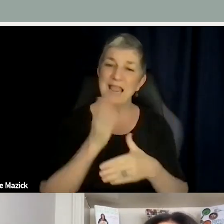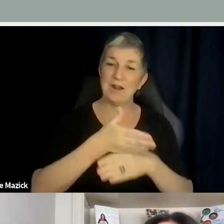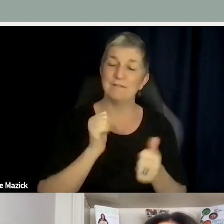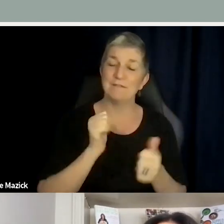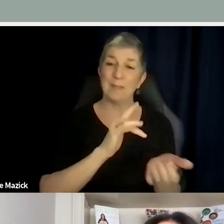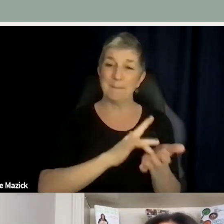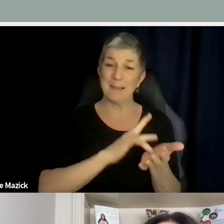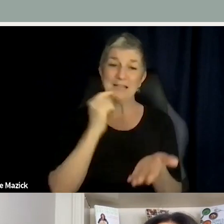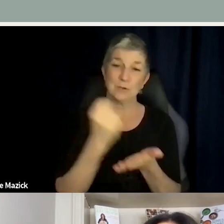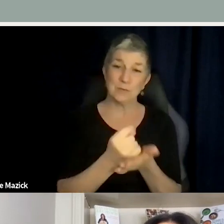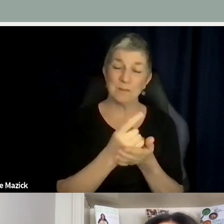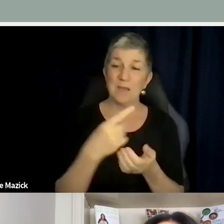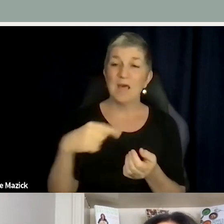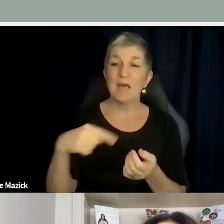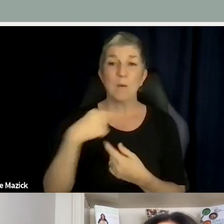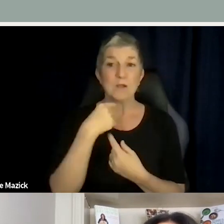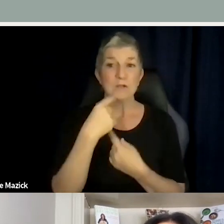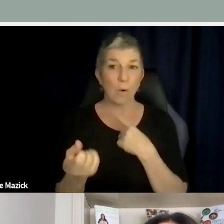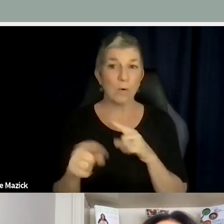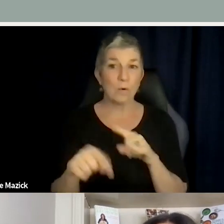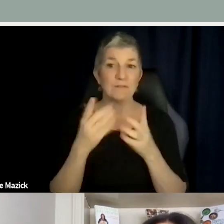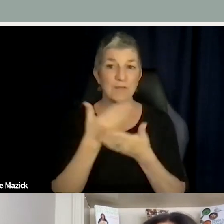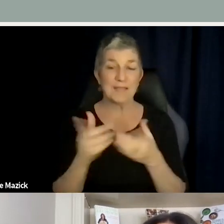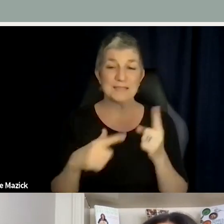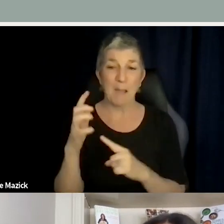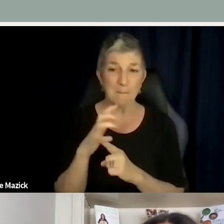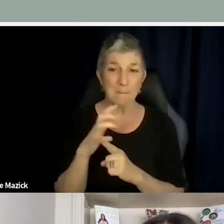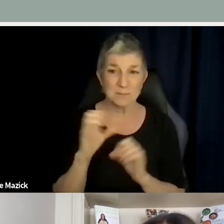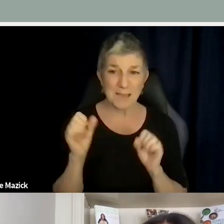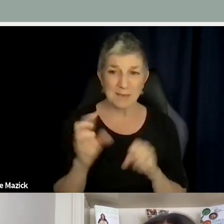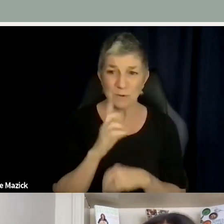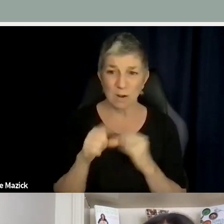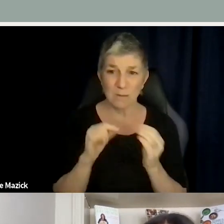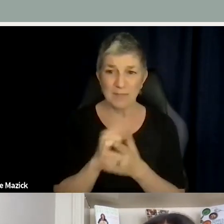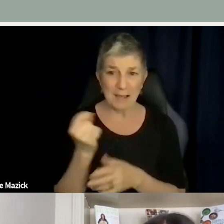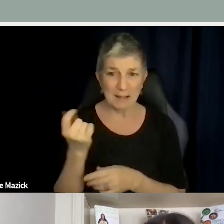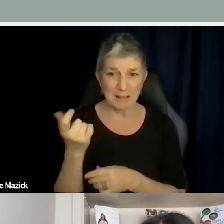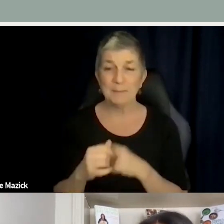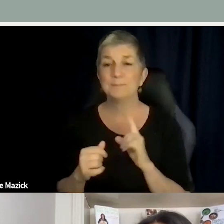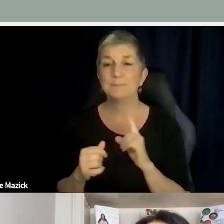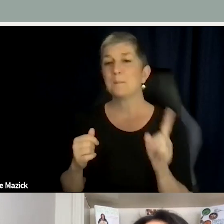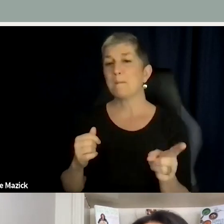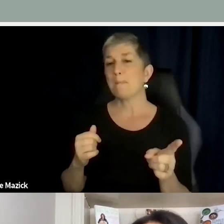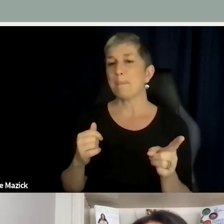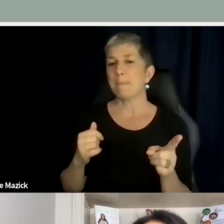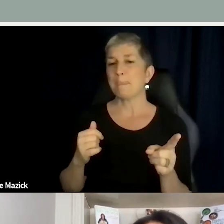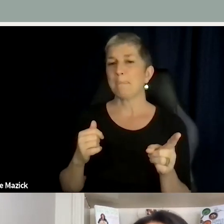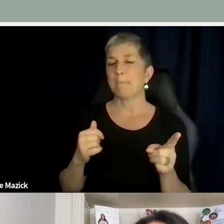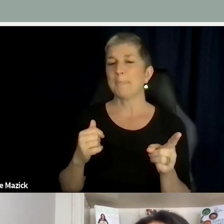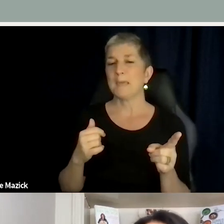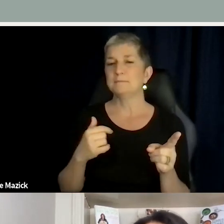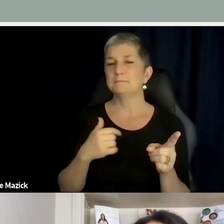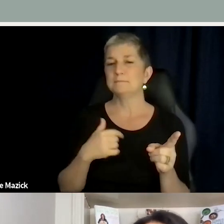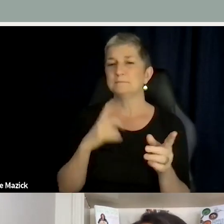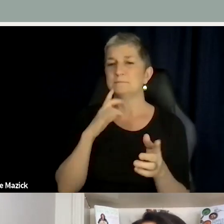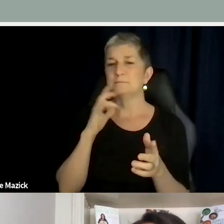medications and treatments. They were told different things about mushrooms. Can you speak on that a little bit? I would go food first, to be honest, especially